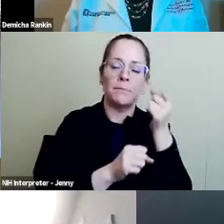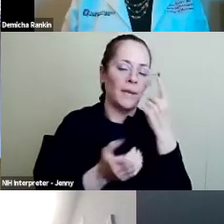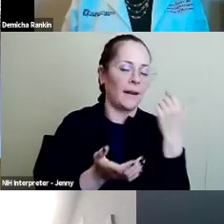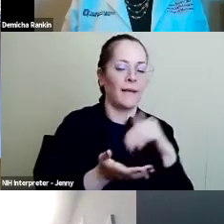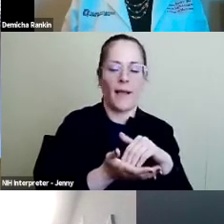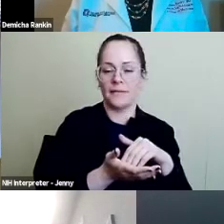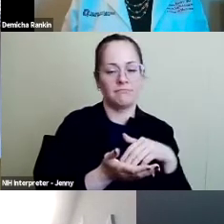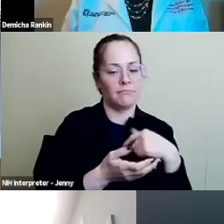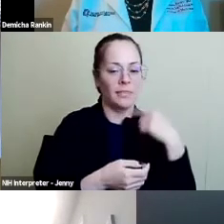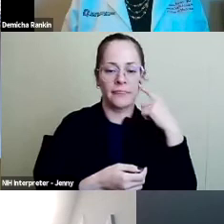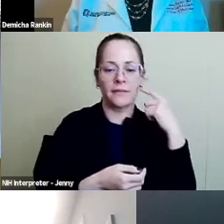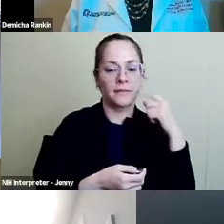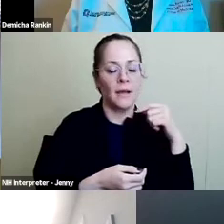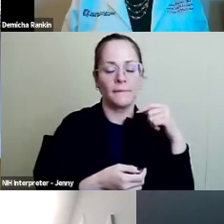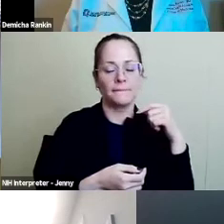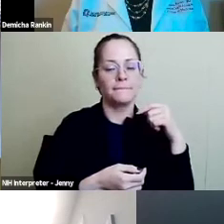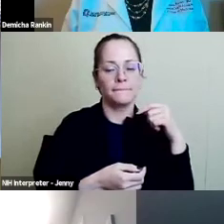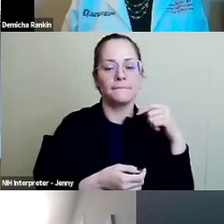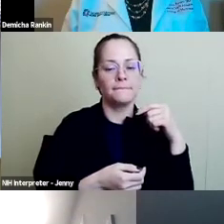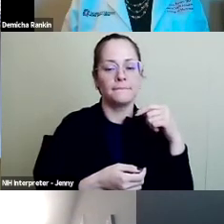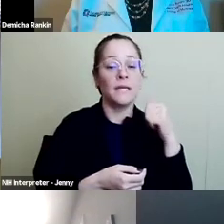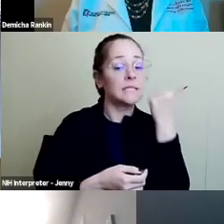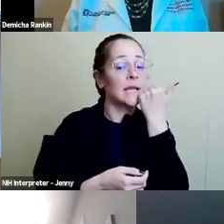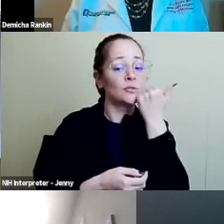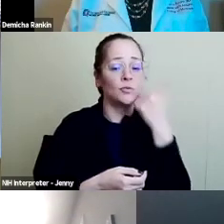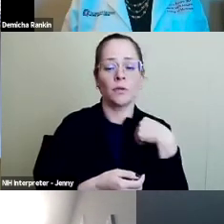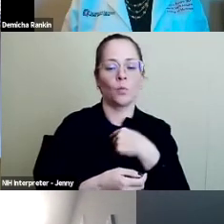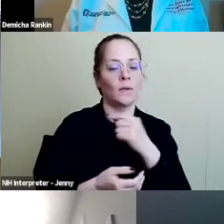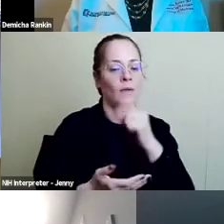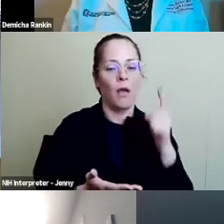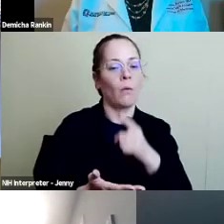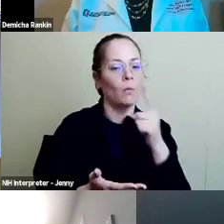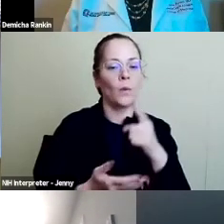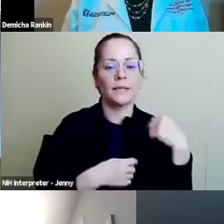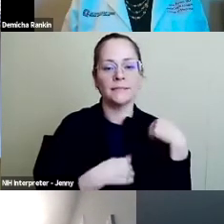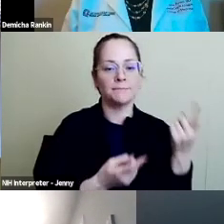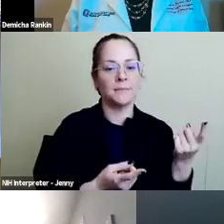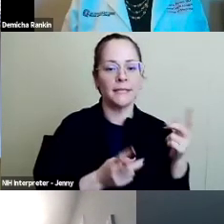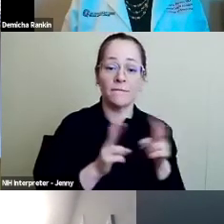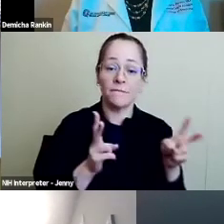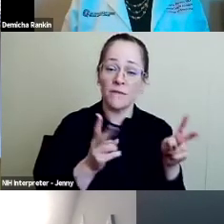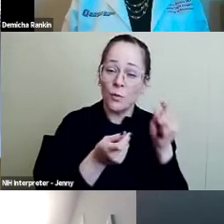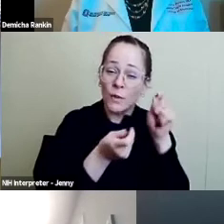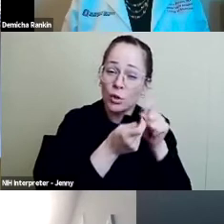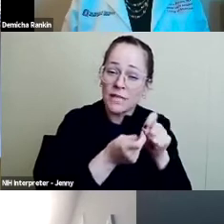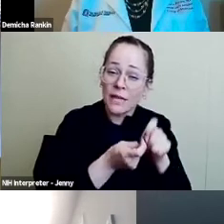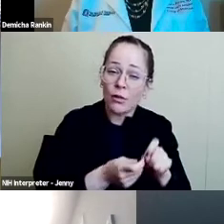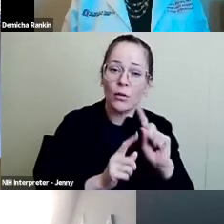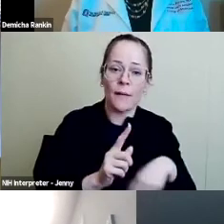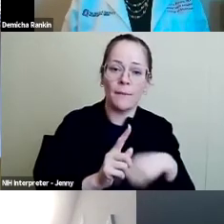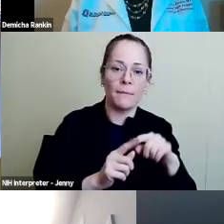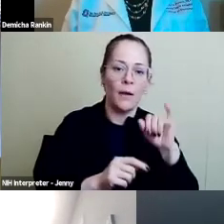I think, you know, in dentistry, we've always been very particular about infection control.